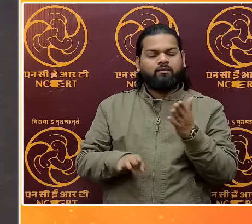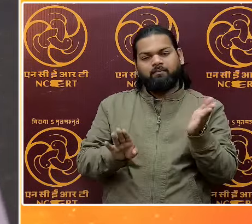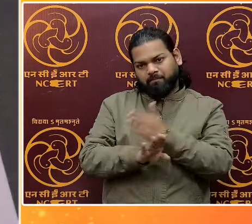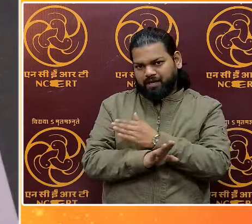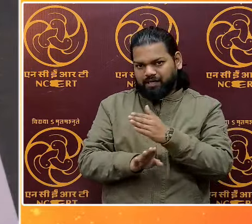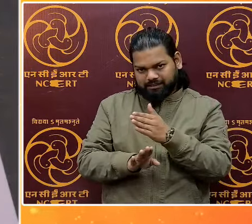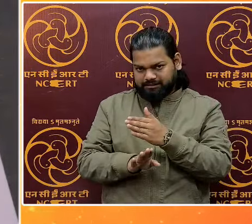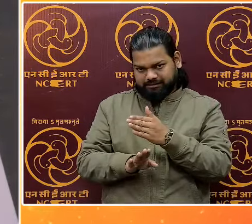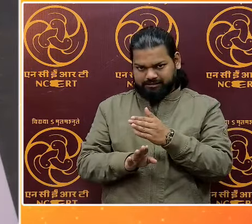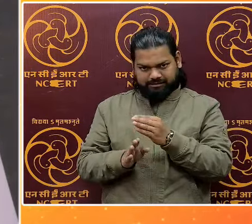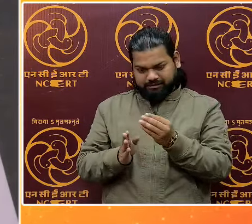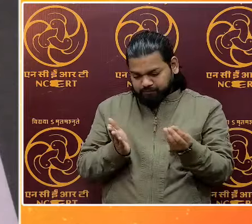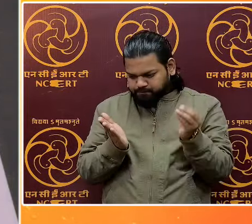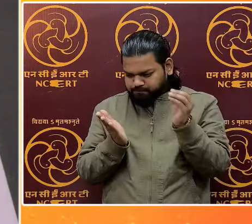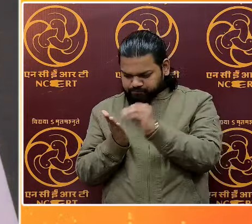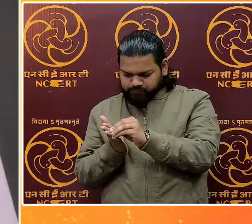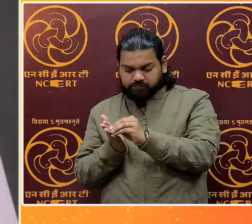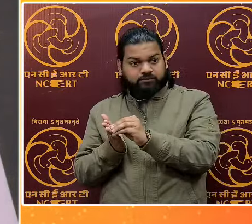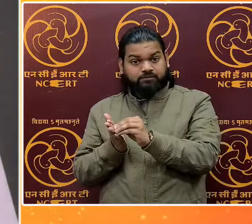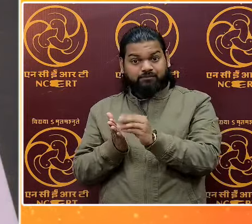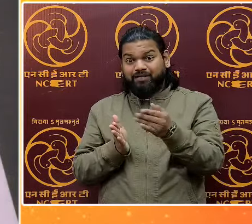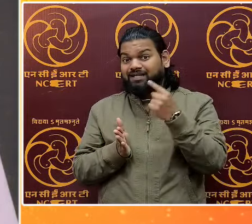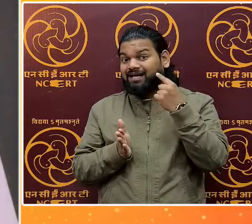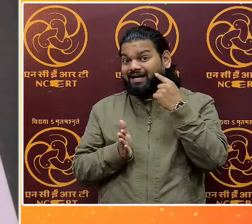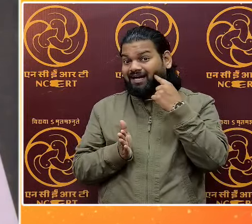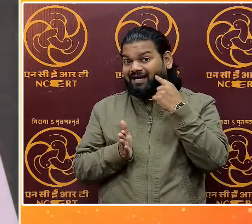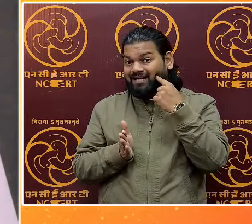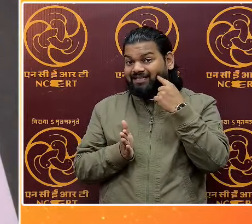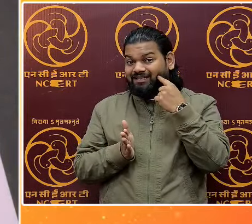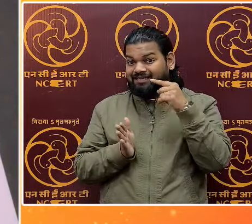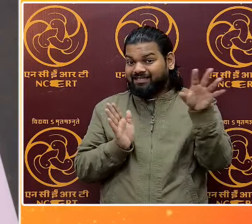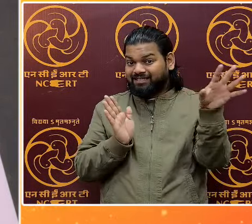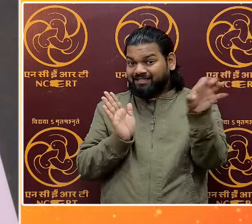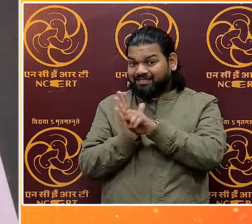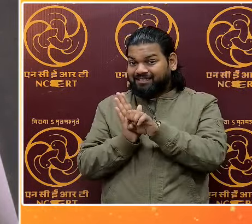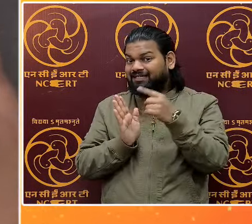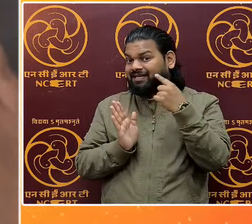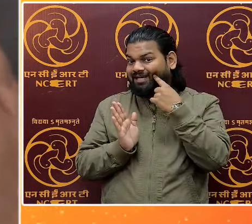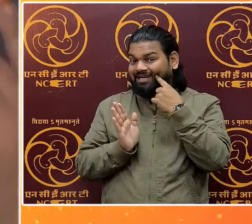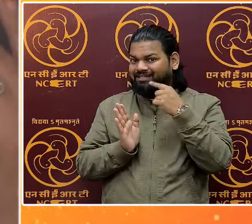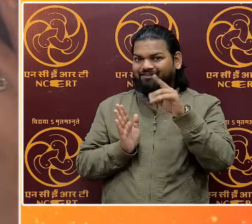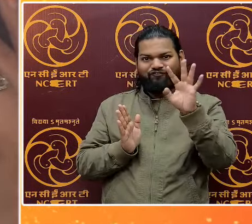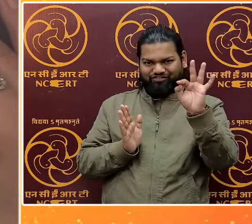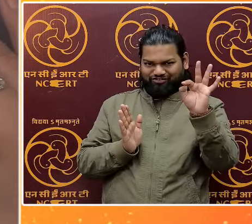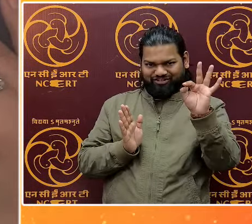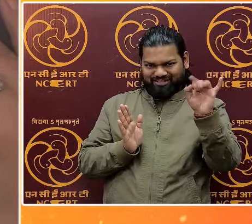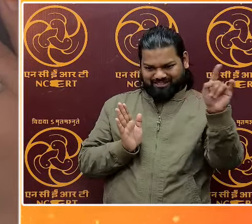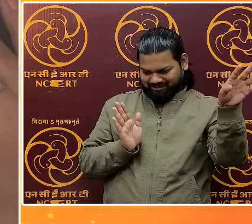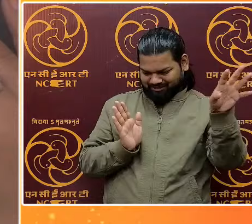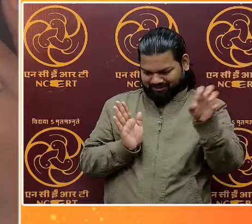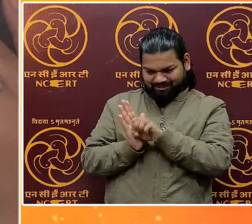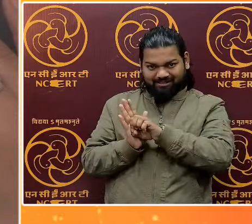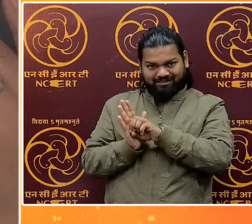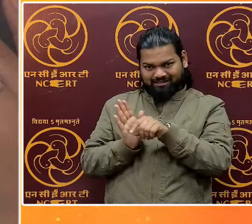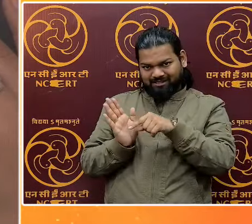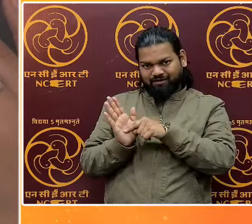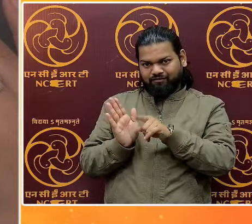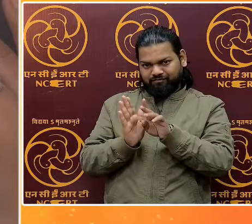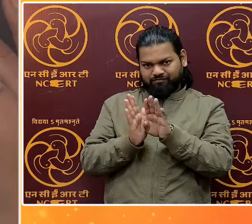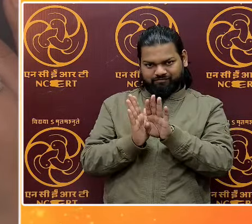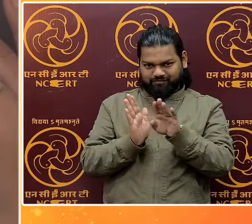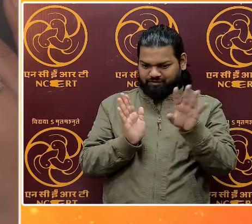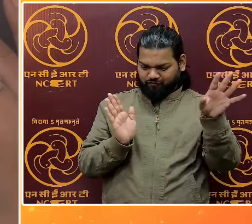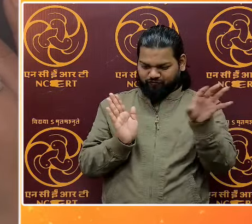taken for incidenting the light, it was 40 degrees, this angle,